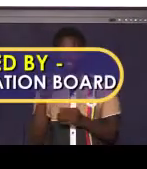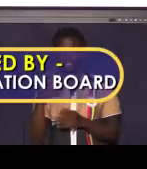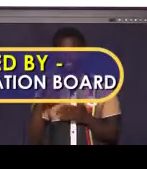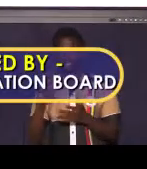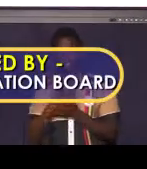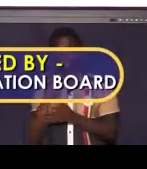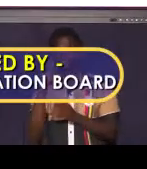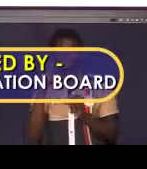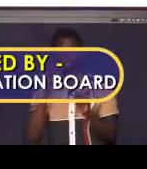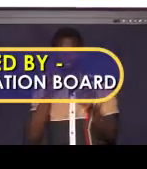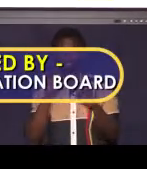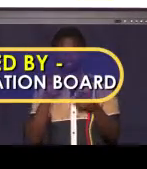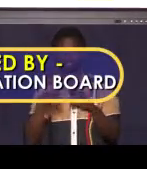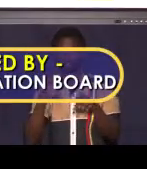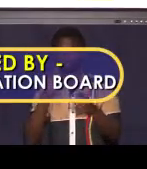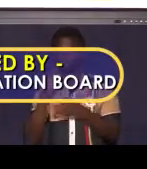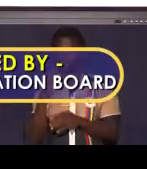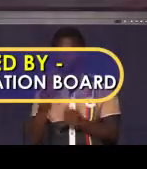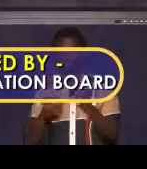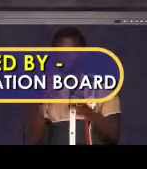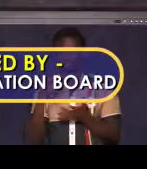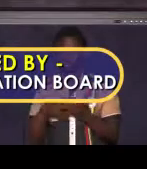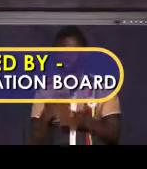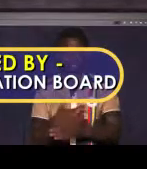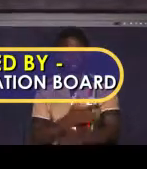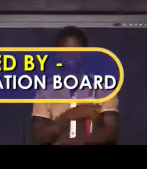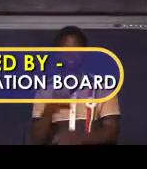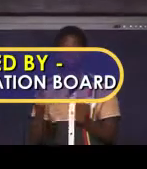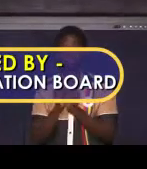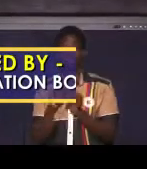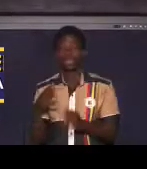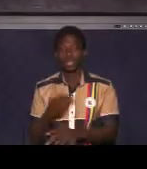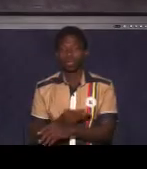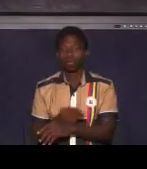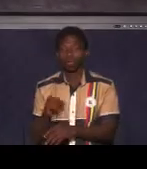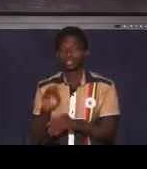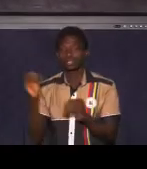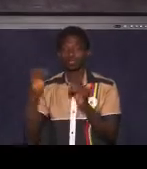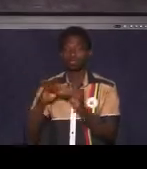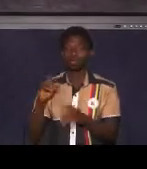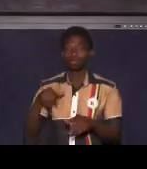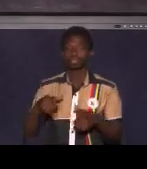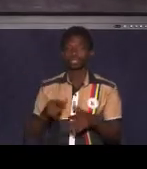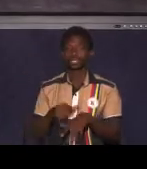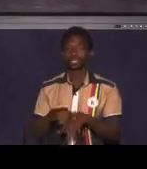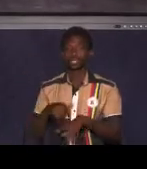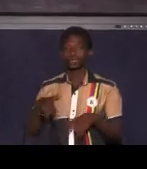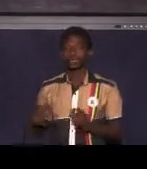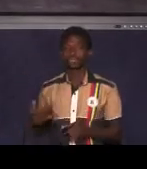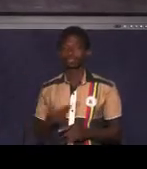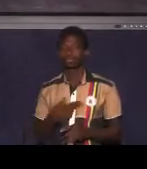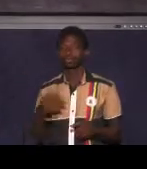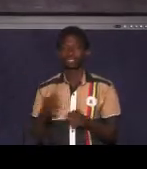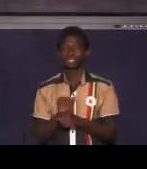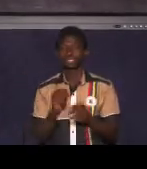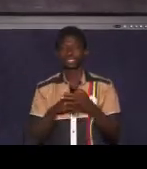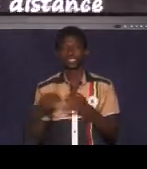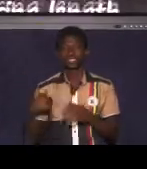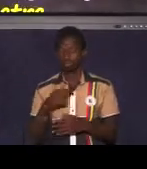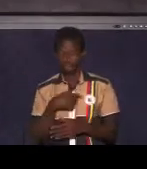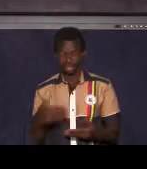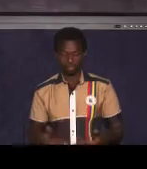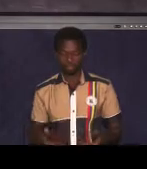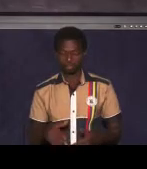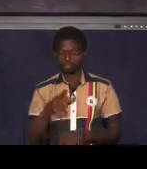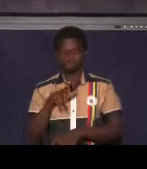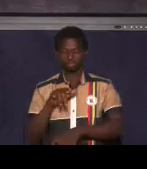are the things we should be able to do by the end of this lesson. So without wasting much time, let's get started. Of course, we have introduced length